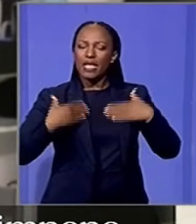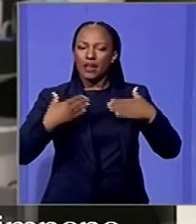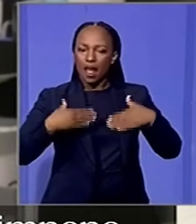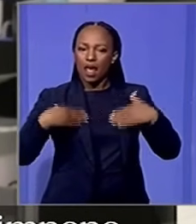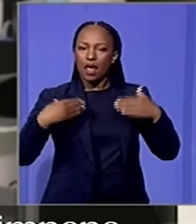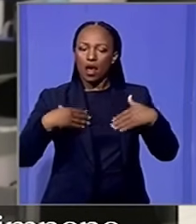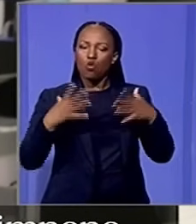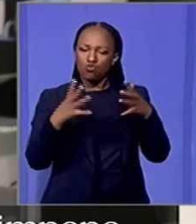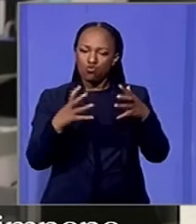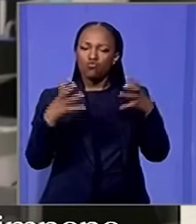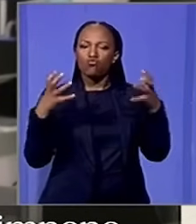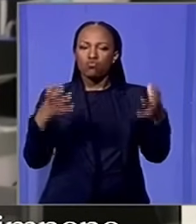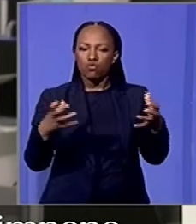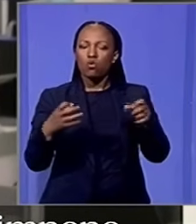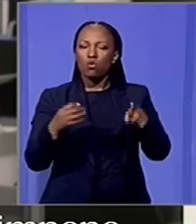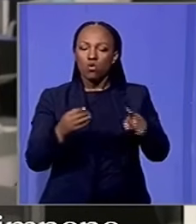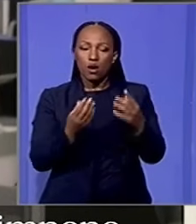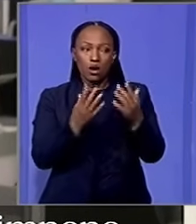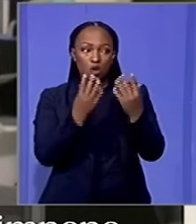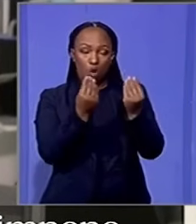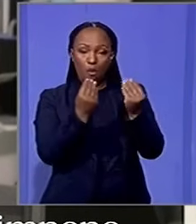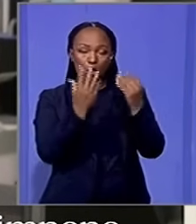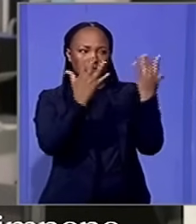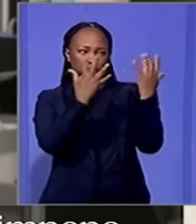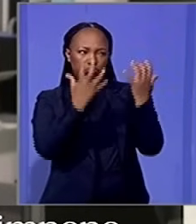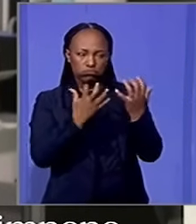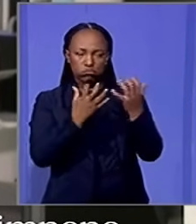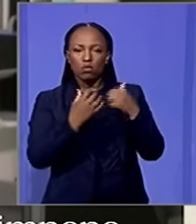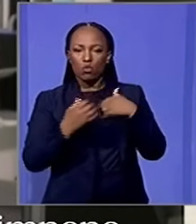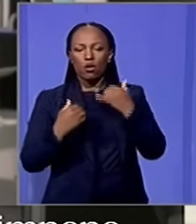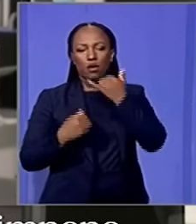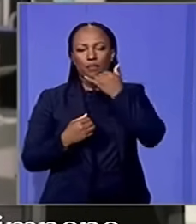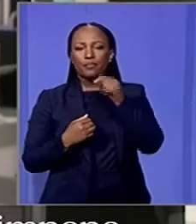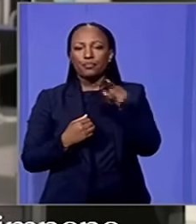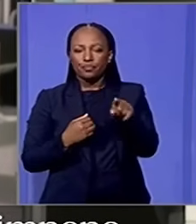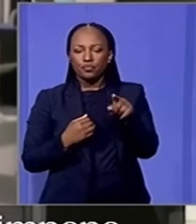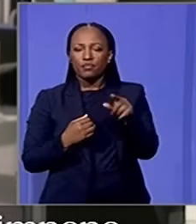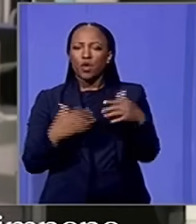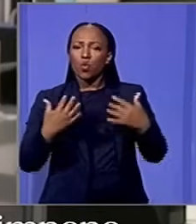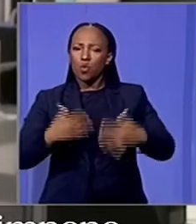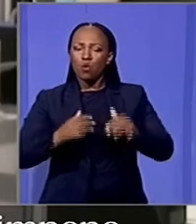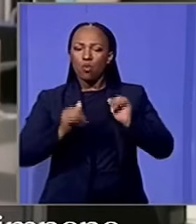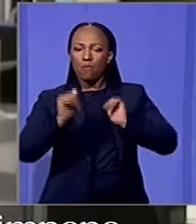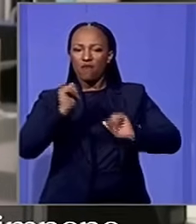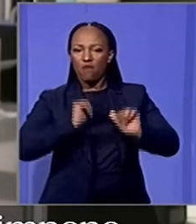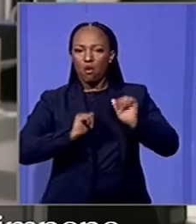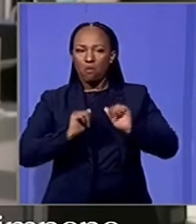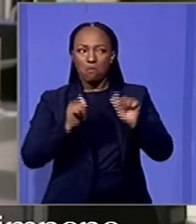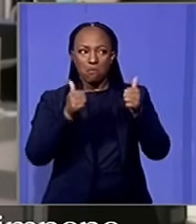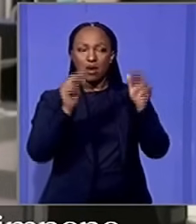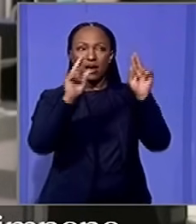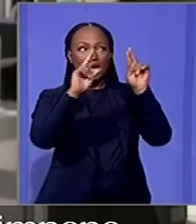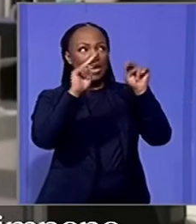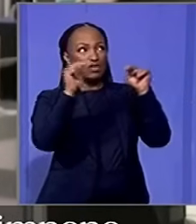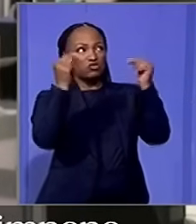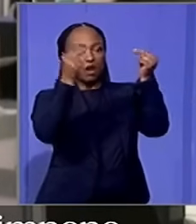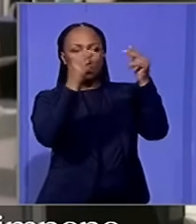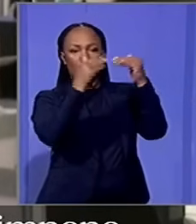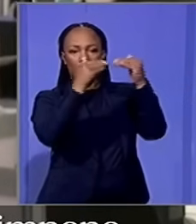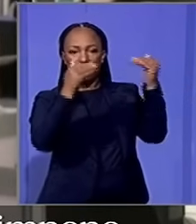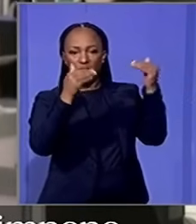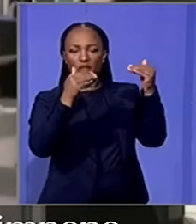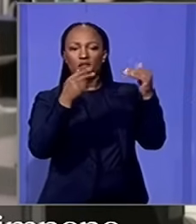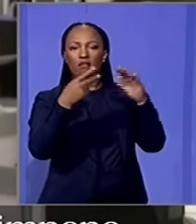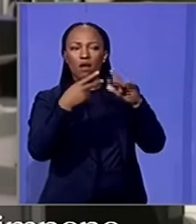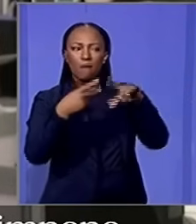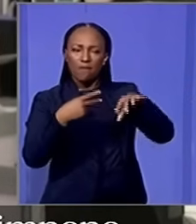gona le dinomoro tsa rena ka mokgwa di tsamaya ka gona. Re performa ga botsebotse on a national level le ka mo provinceng re a